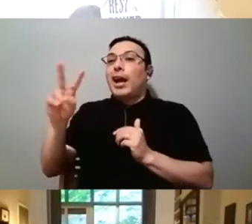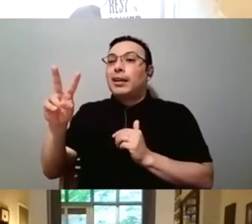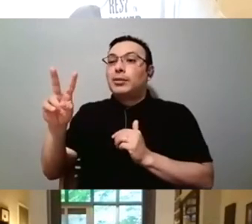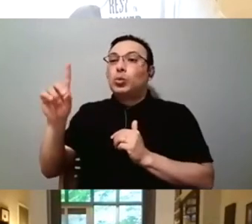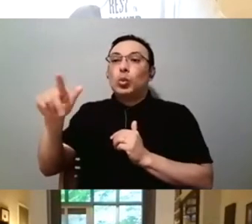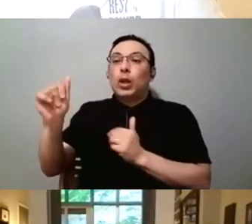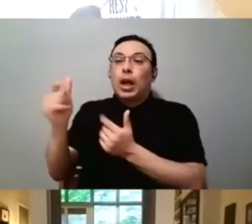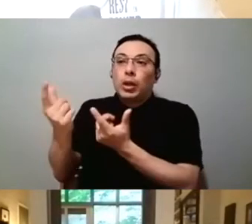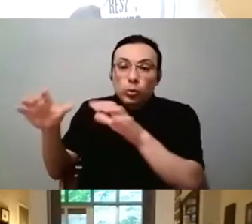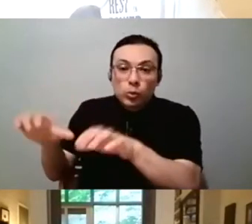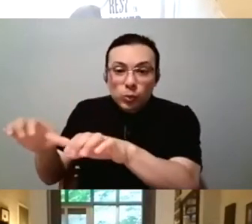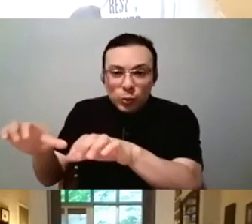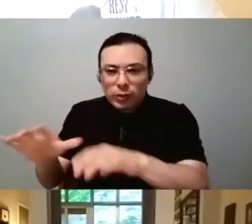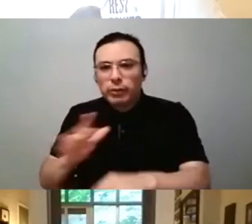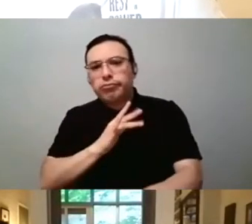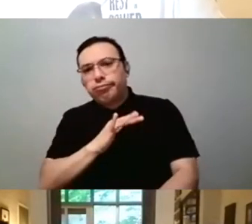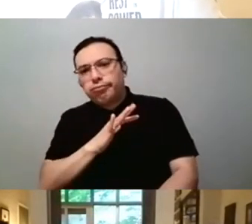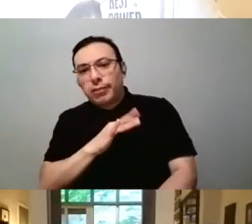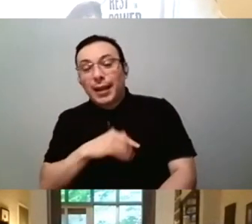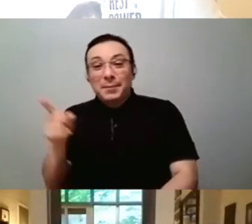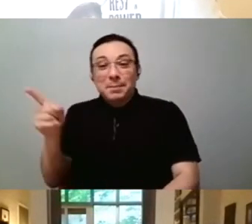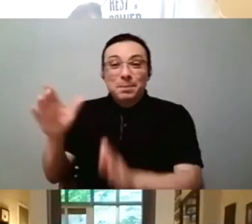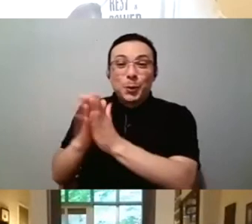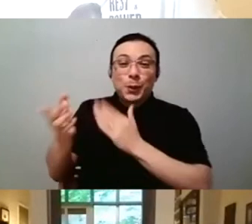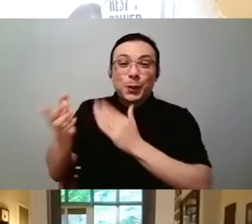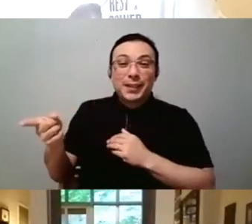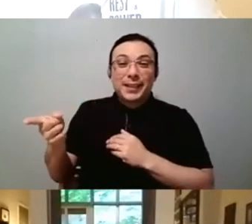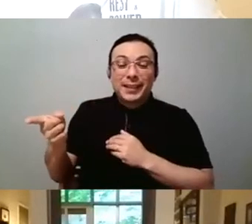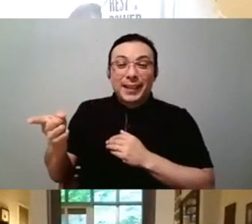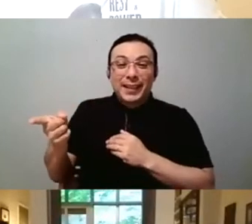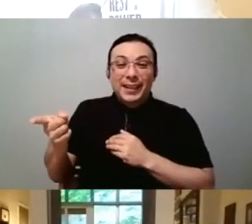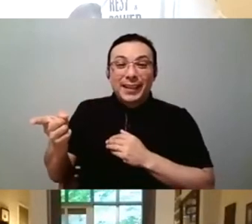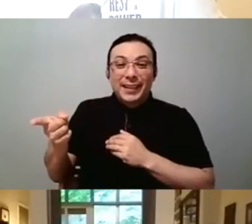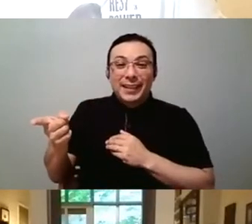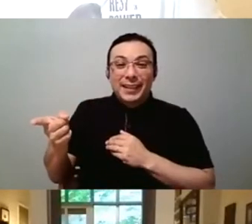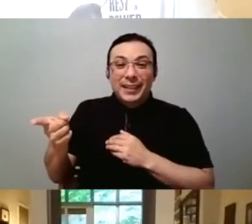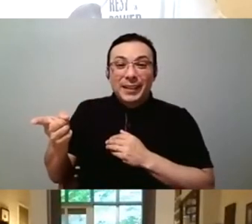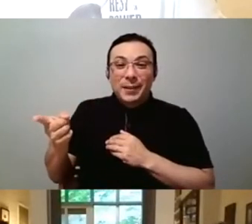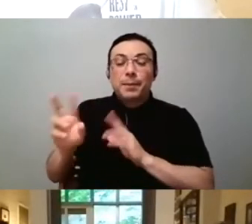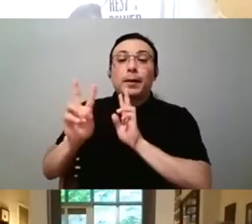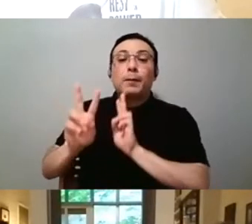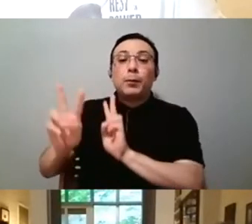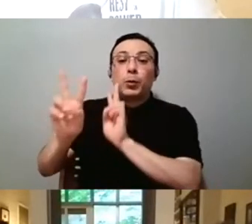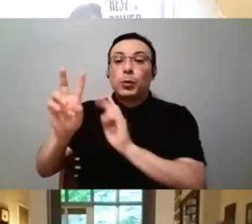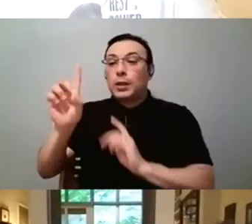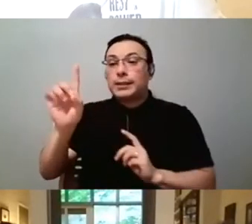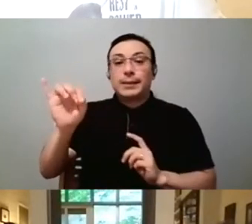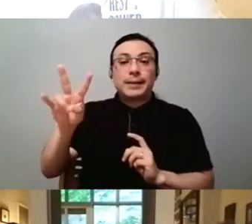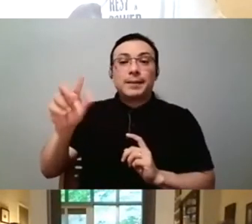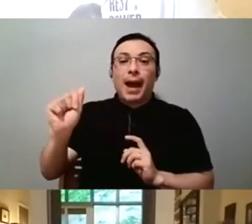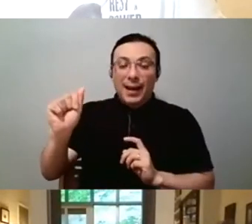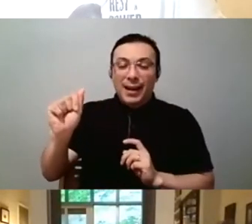diva is a lifeline that was a very small extract from what is always best